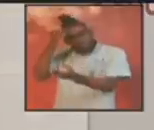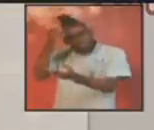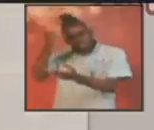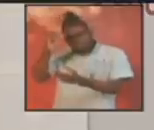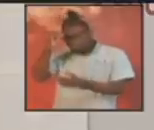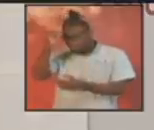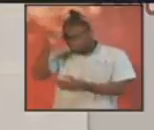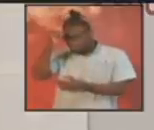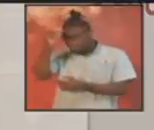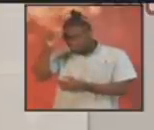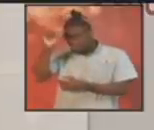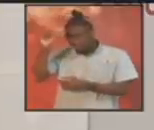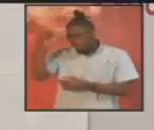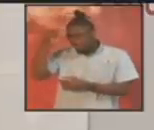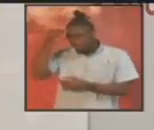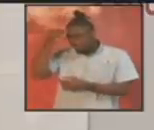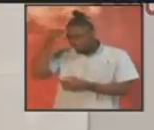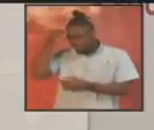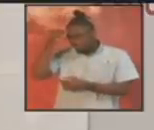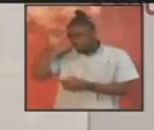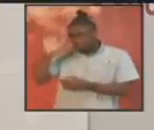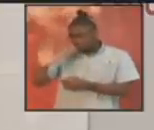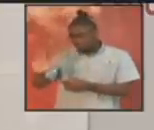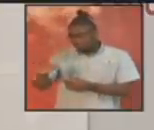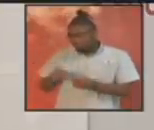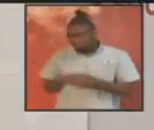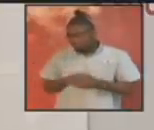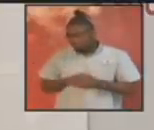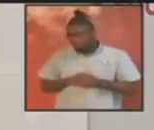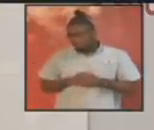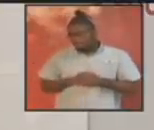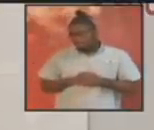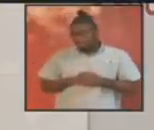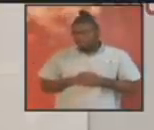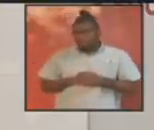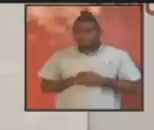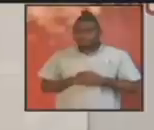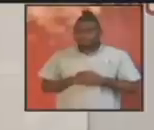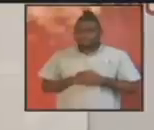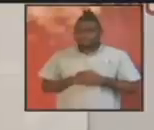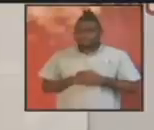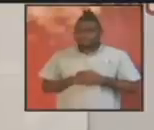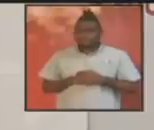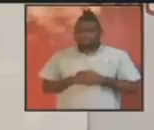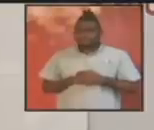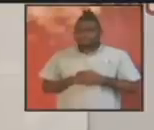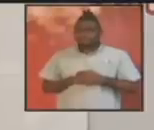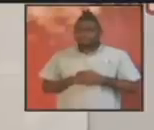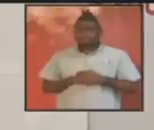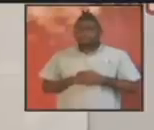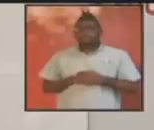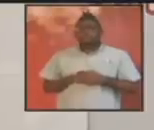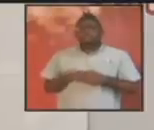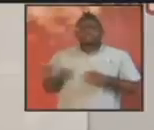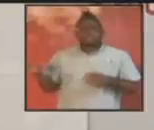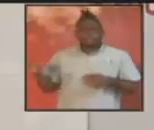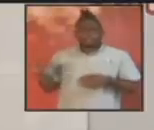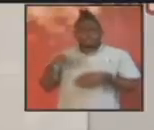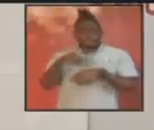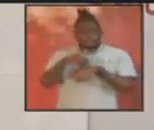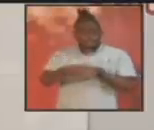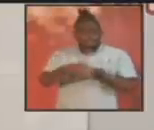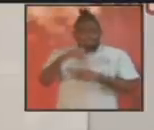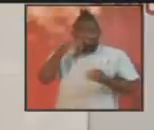on the Ministry of Health's request. That was reinforced by my correspondence, written correspondence with